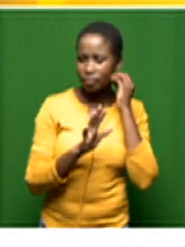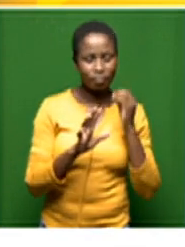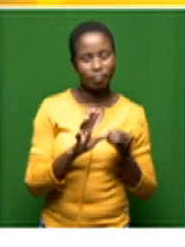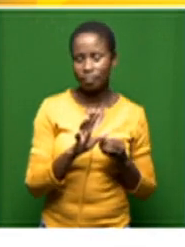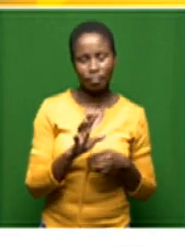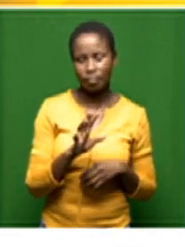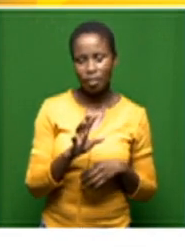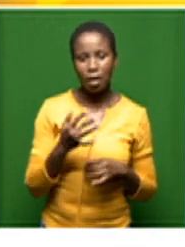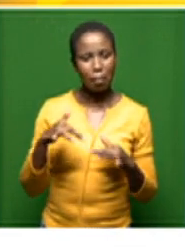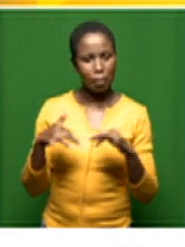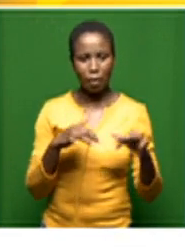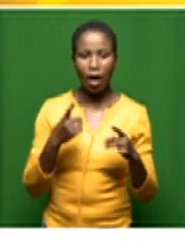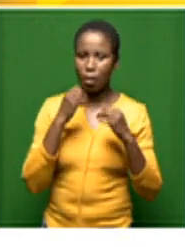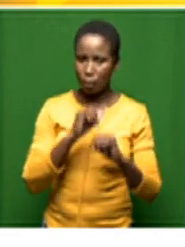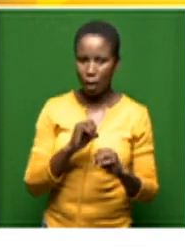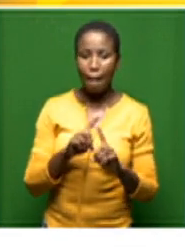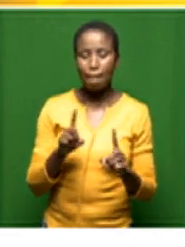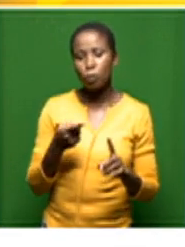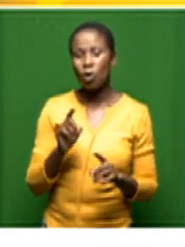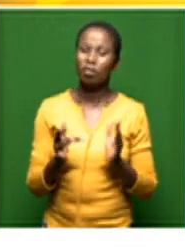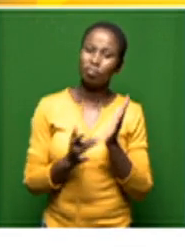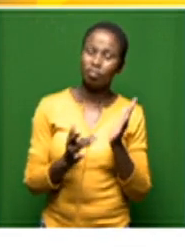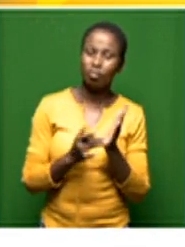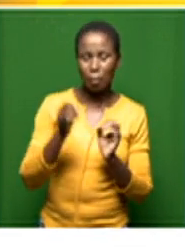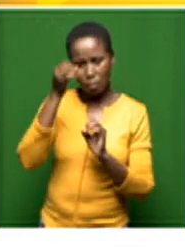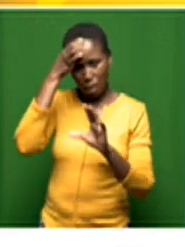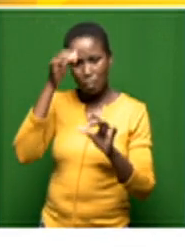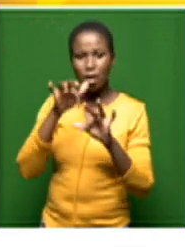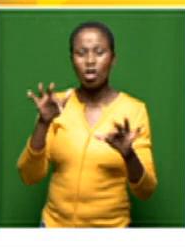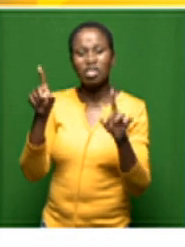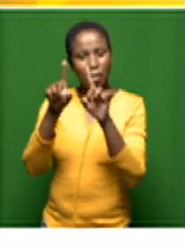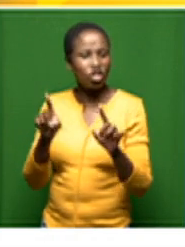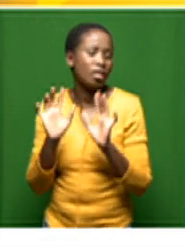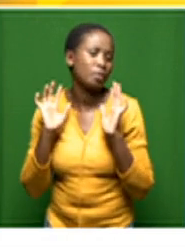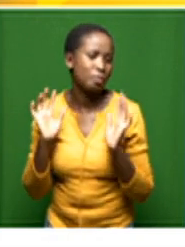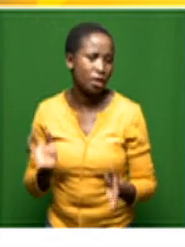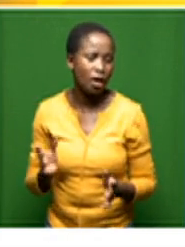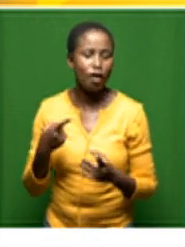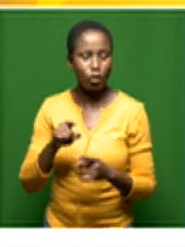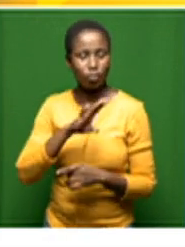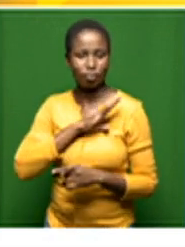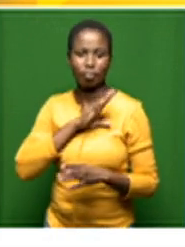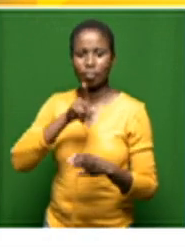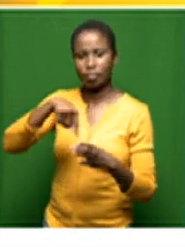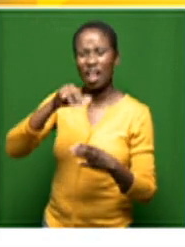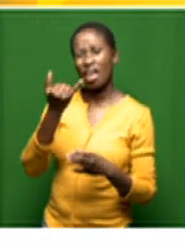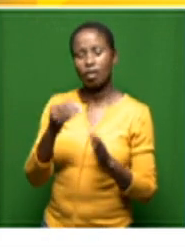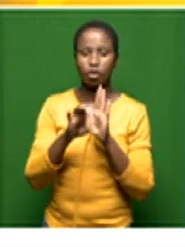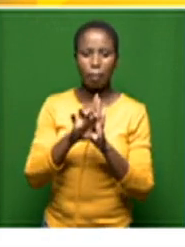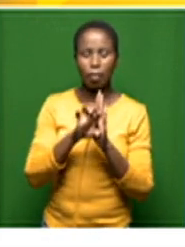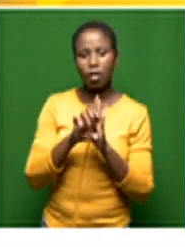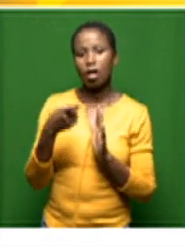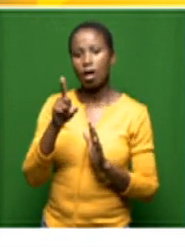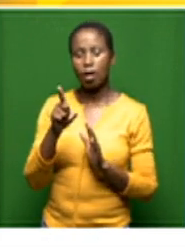No, it is technical expertise and specialized forces within the South African Defense Force. For an example, the Air